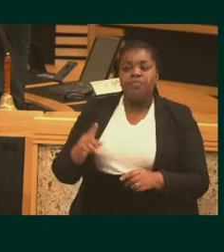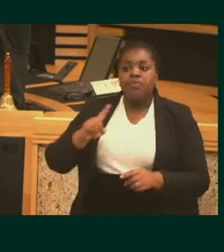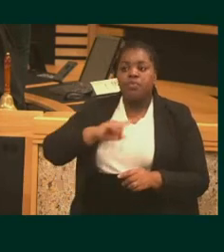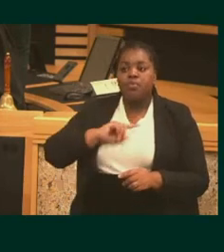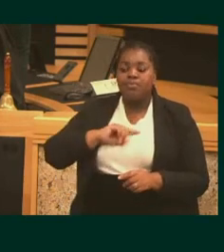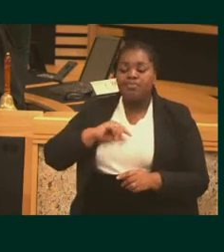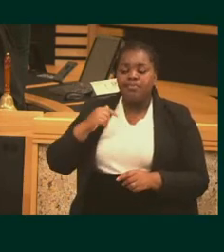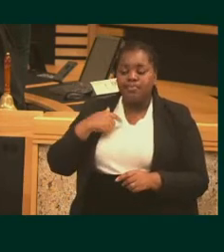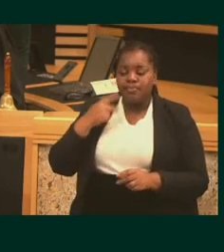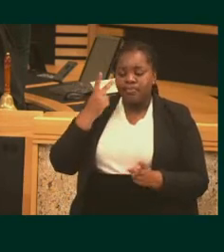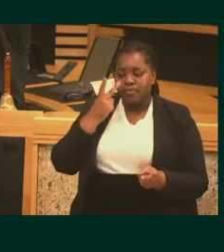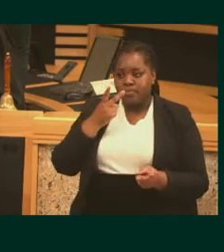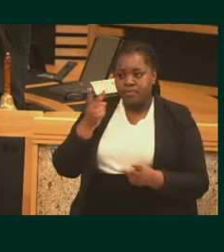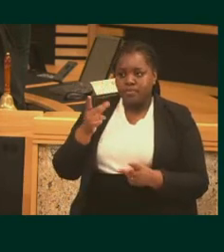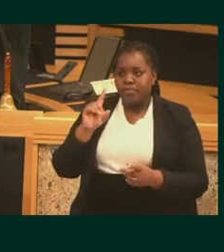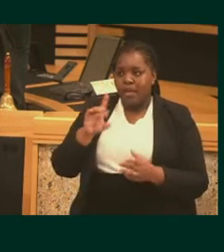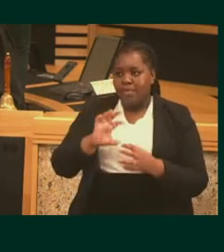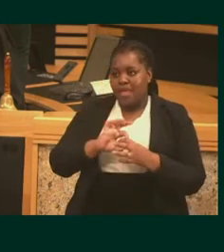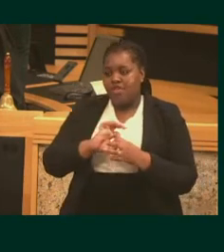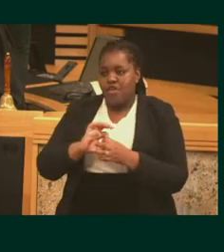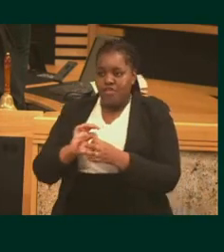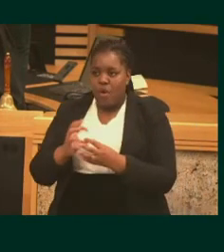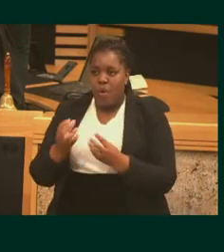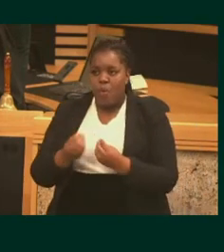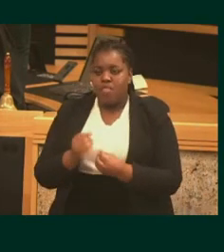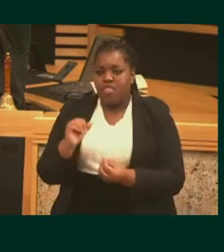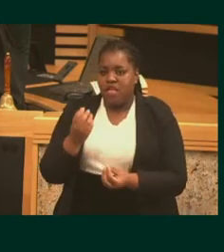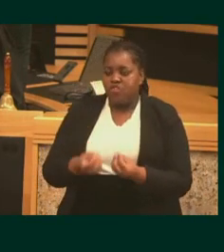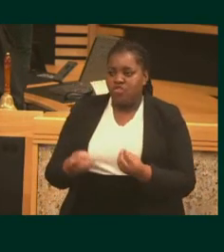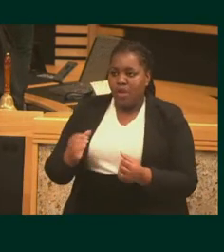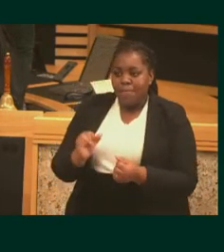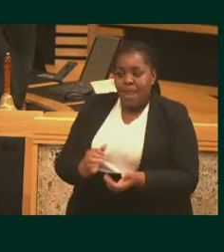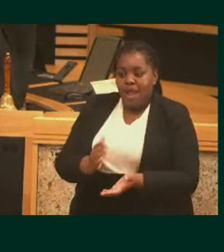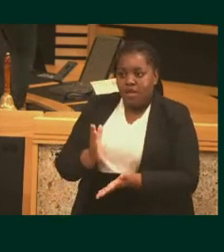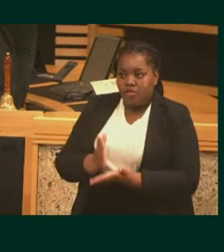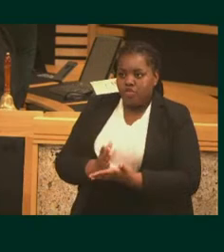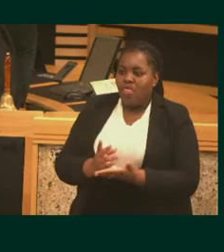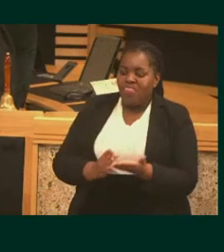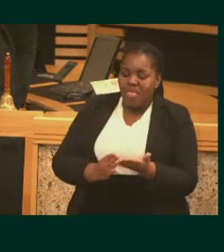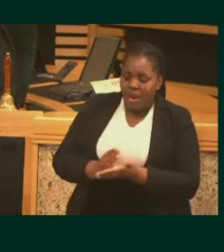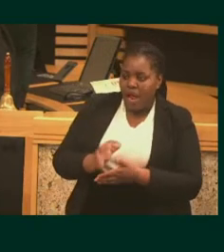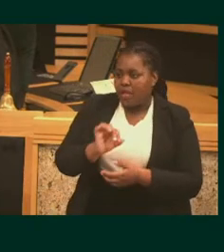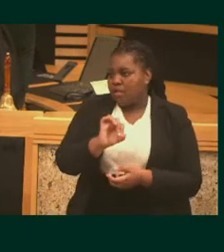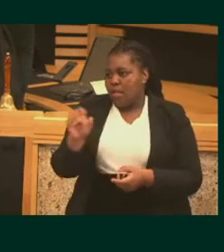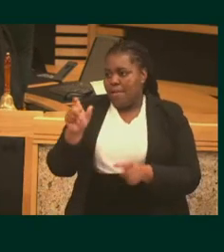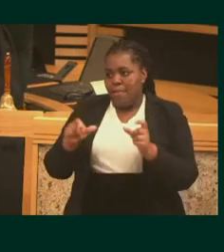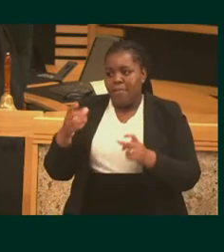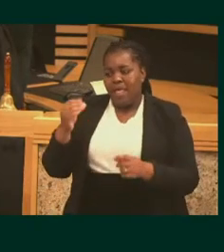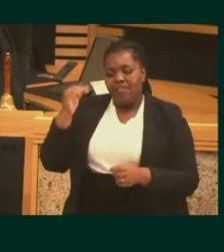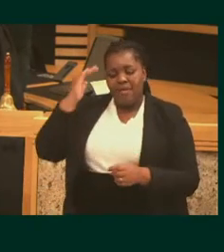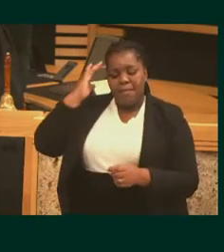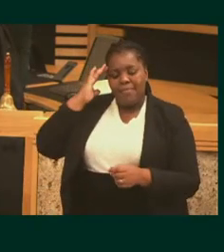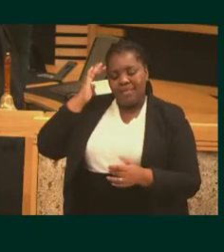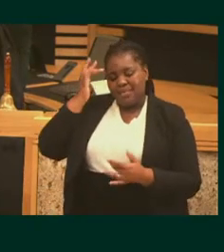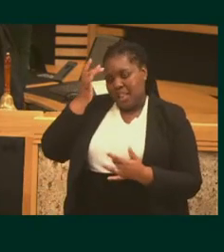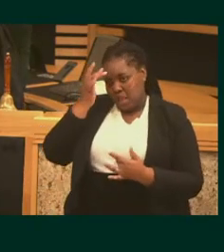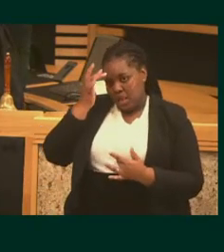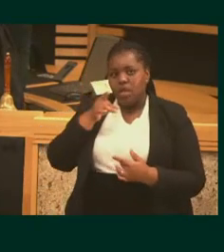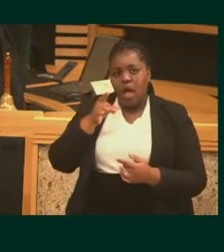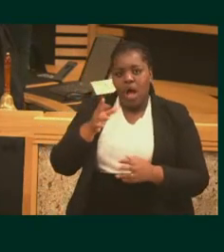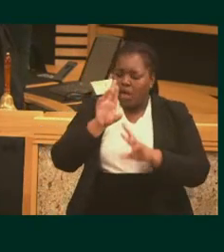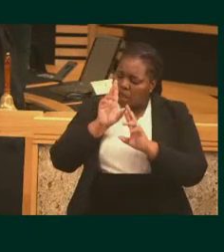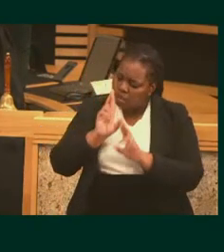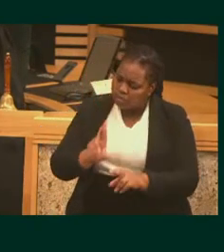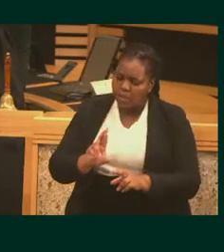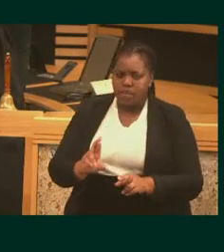oversight by the relevant provincial authorities to ensure that the rights of person with mental illness are